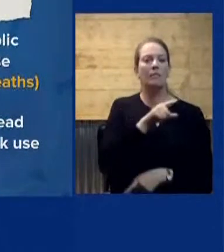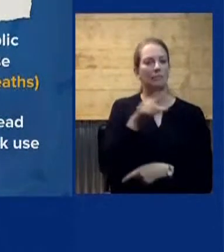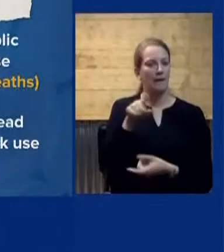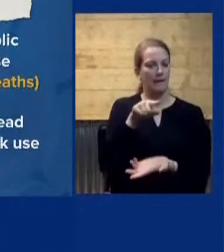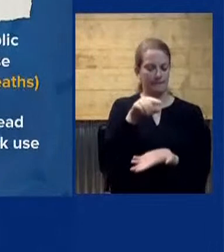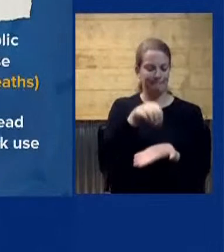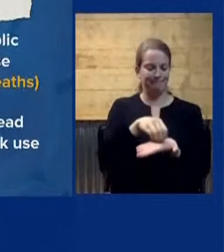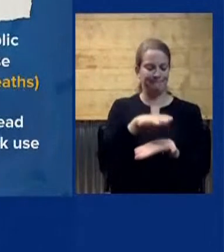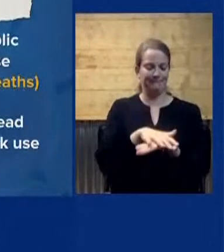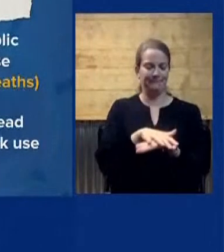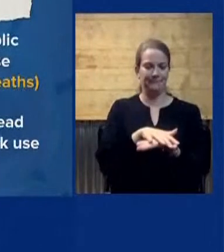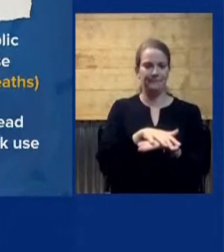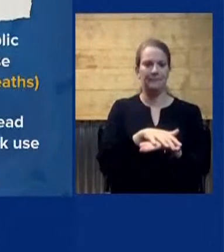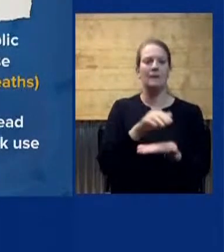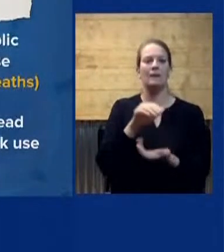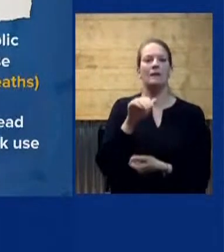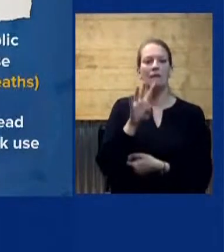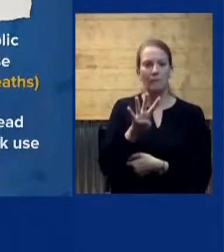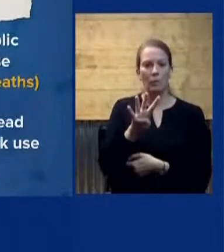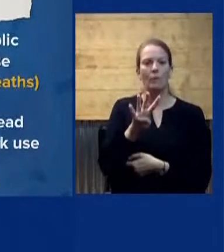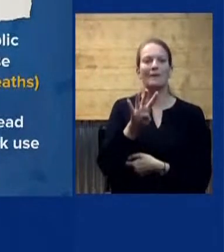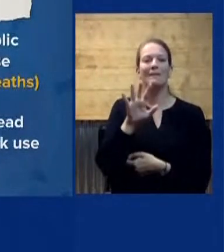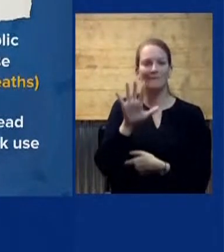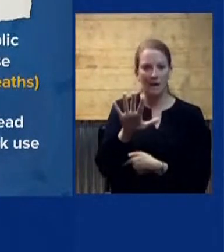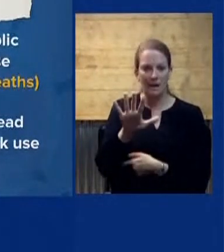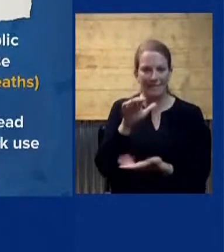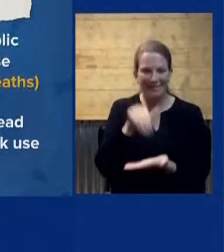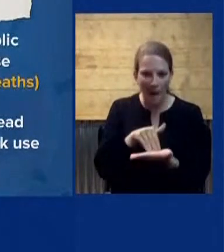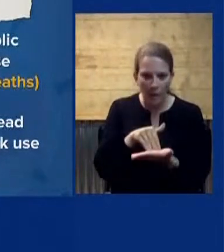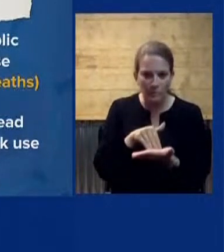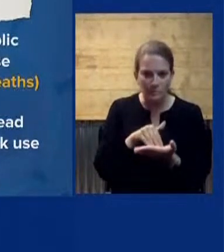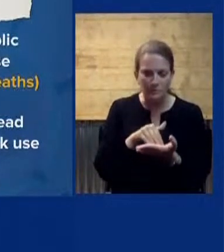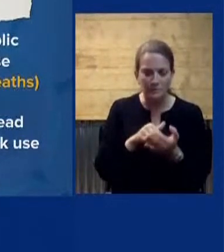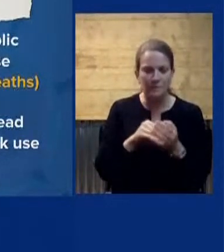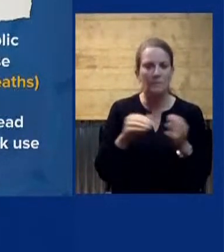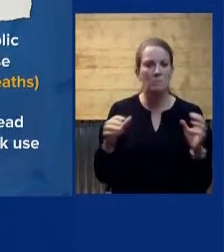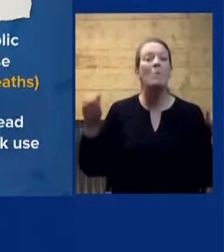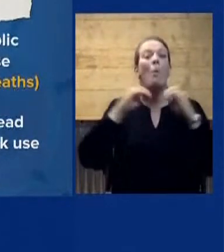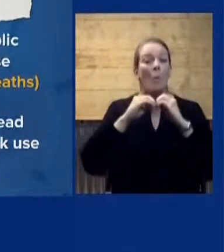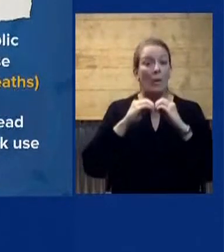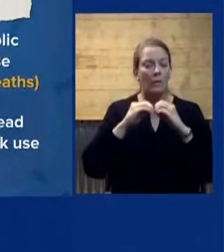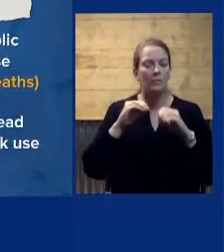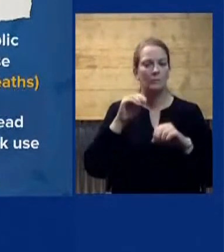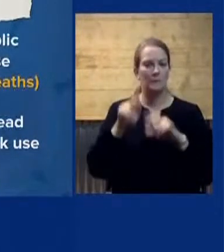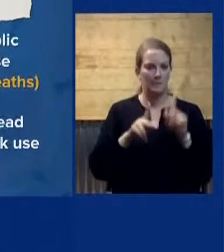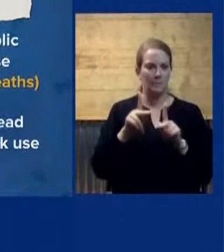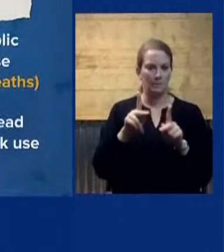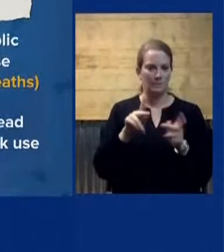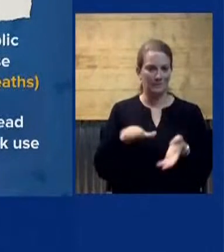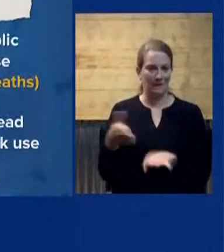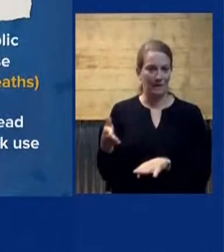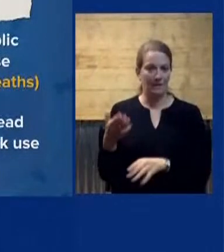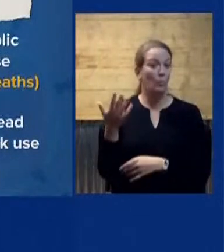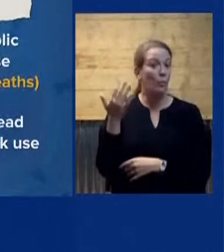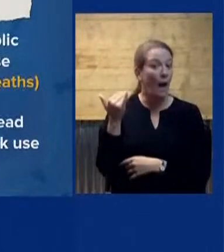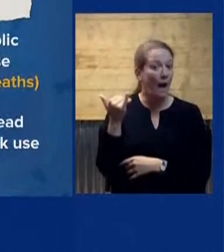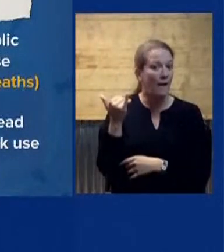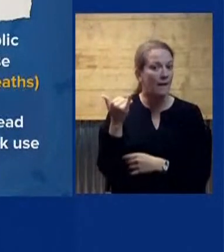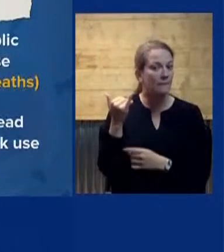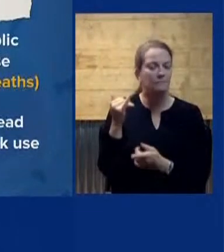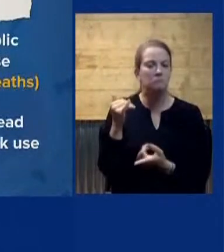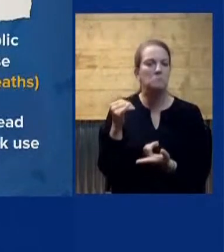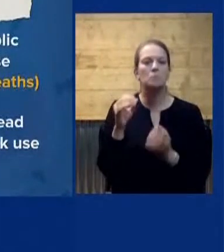45,000 more people will die if they don't wear masks.